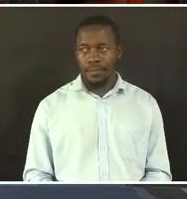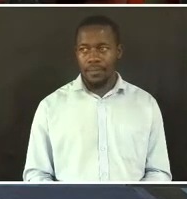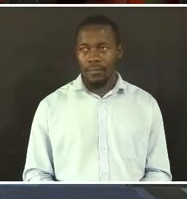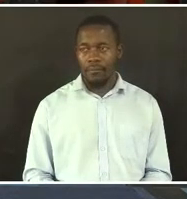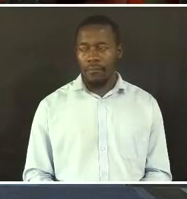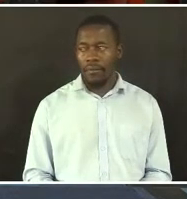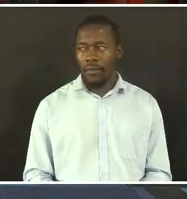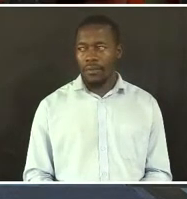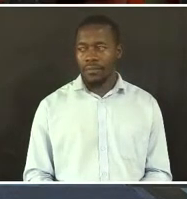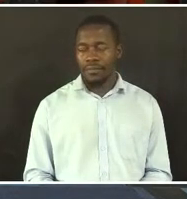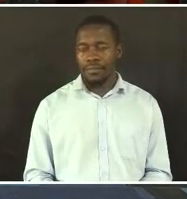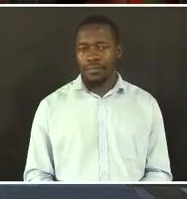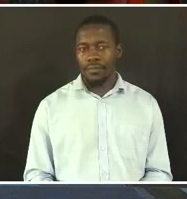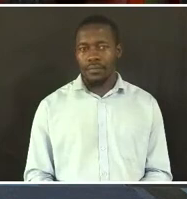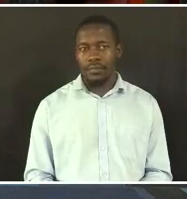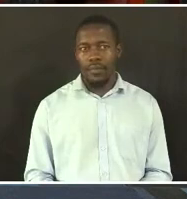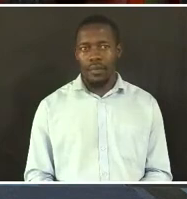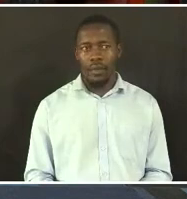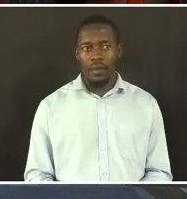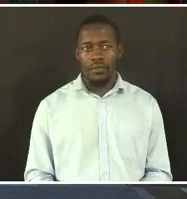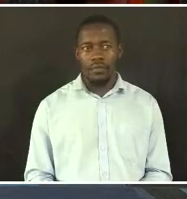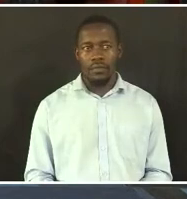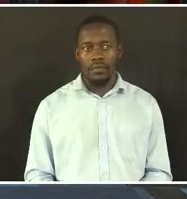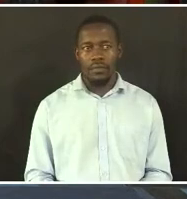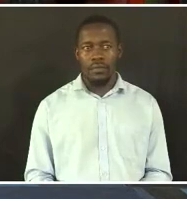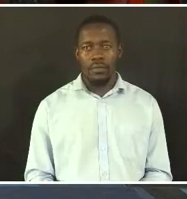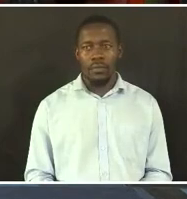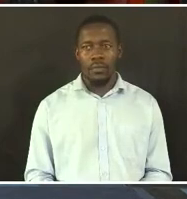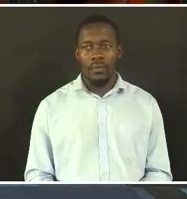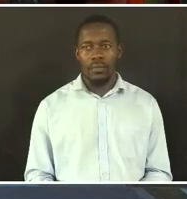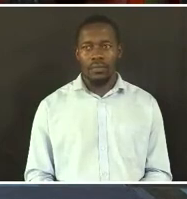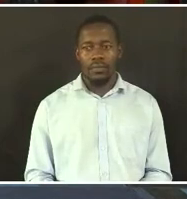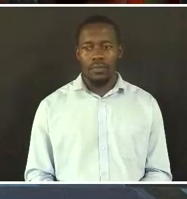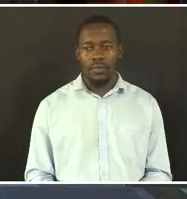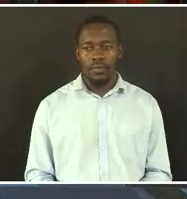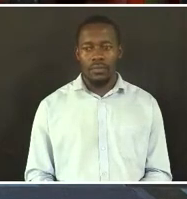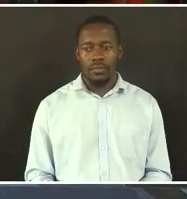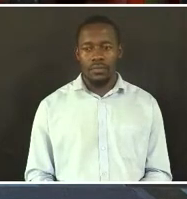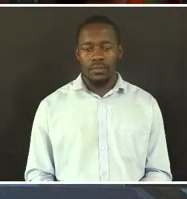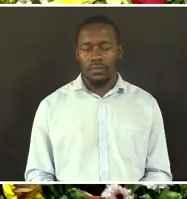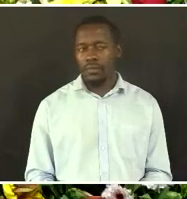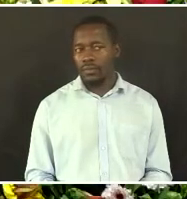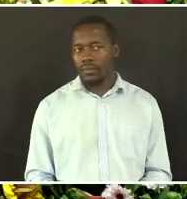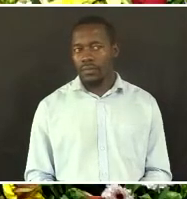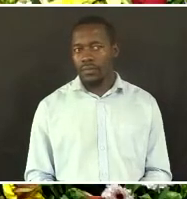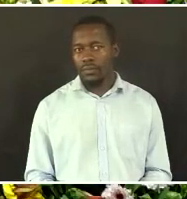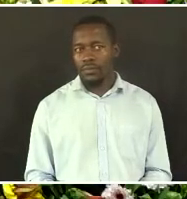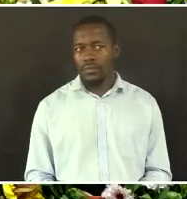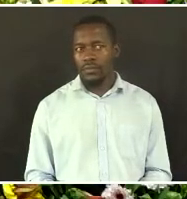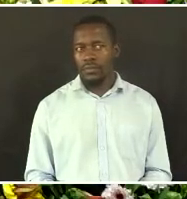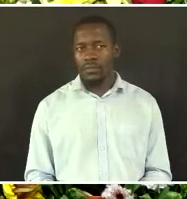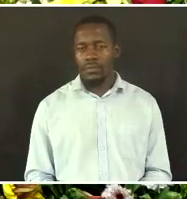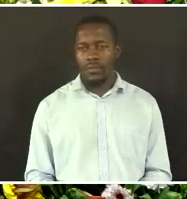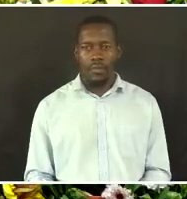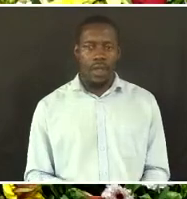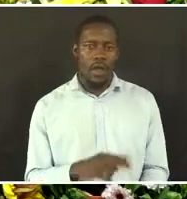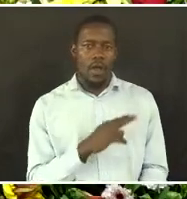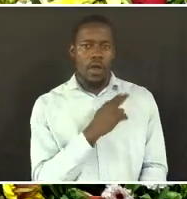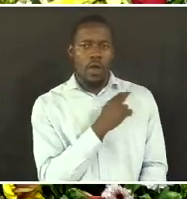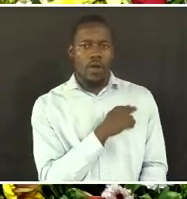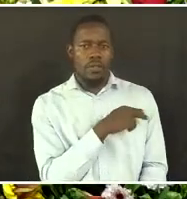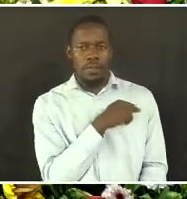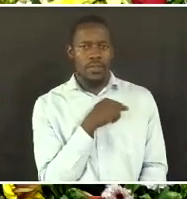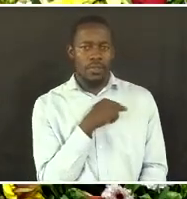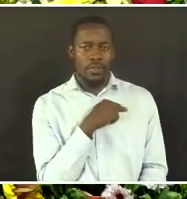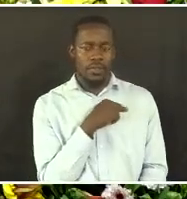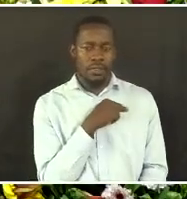asking, and it's a question that I believe some of you could be asking, what is this hospital chaplaincy? What does it